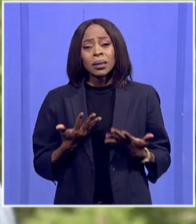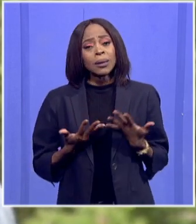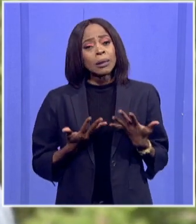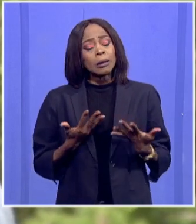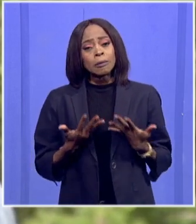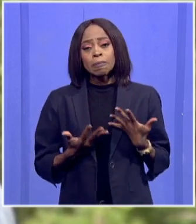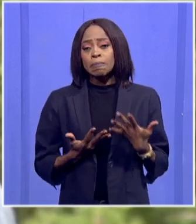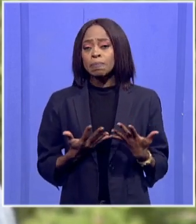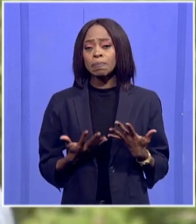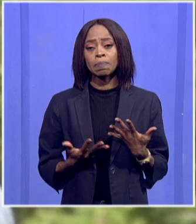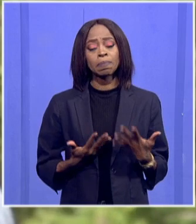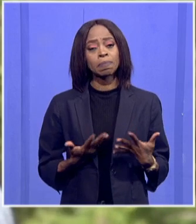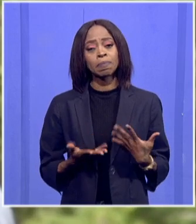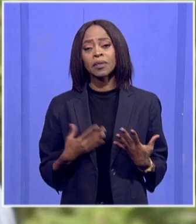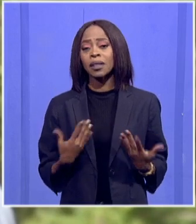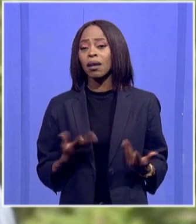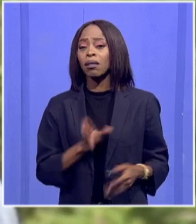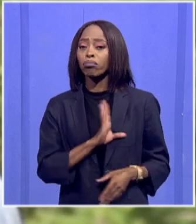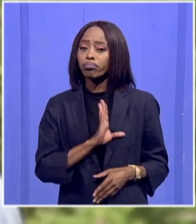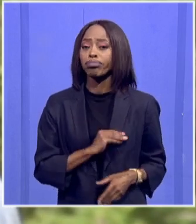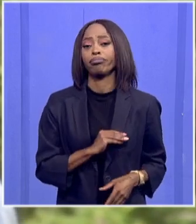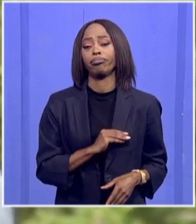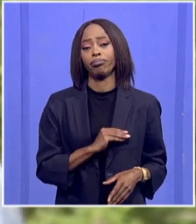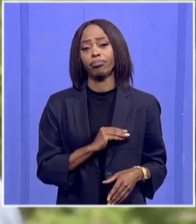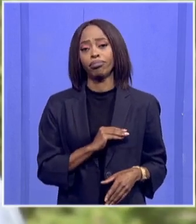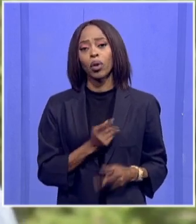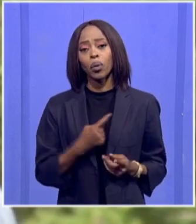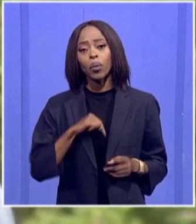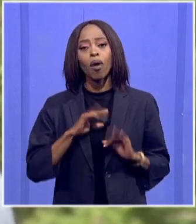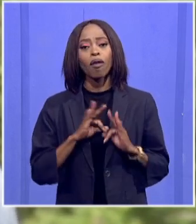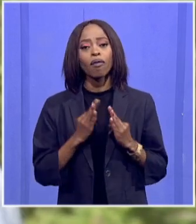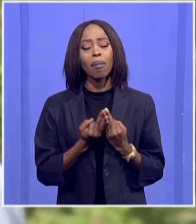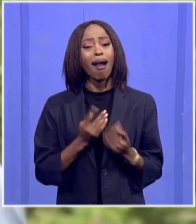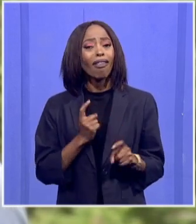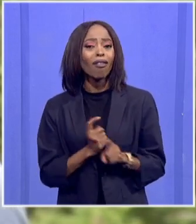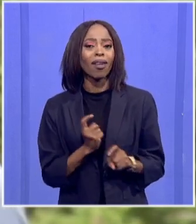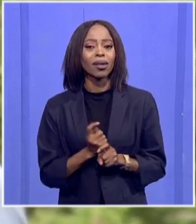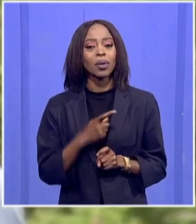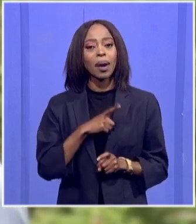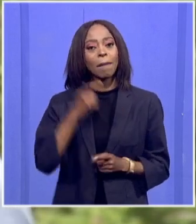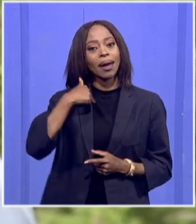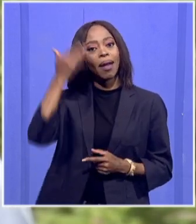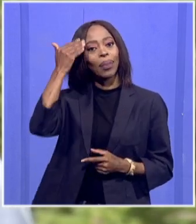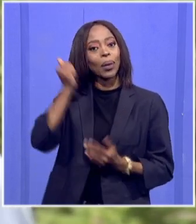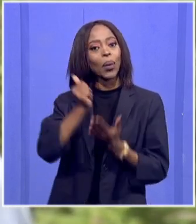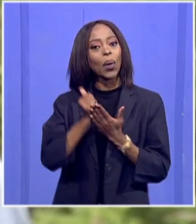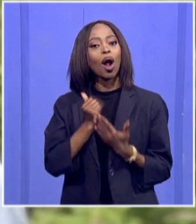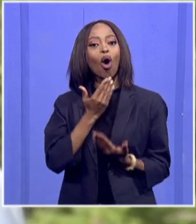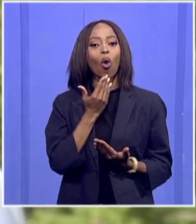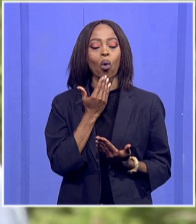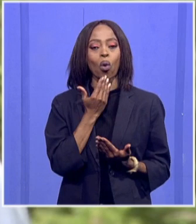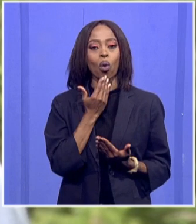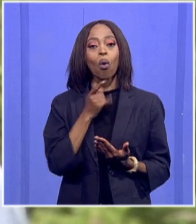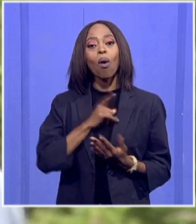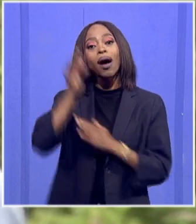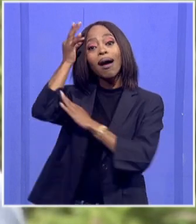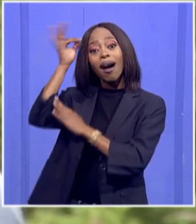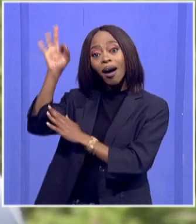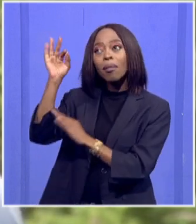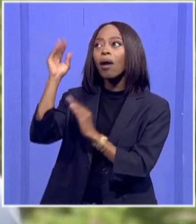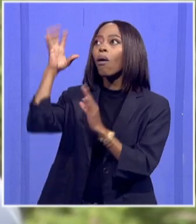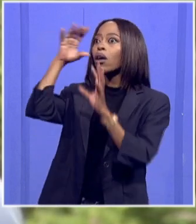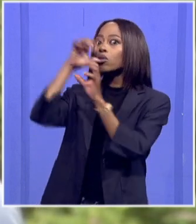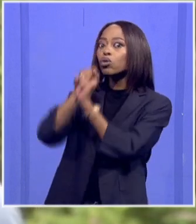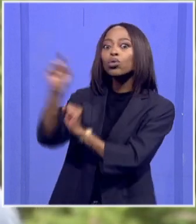is quite draining. It's quite draining for us as the family. It's difficult for us. I don't know who's going to assist us, because we thought the government is going to